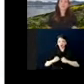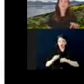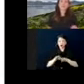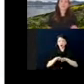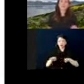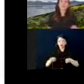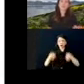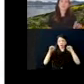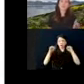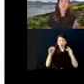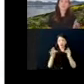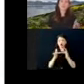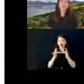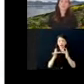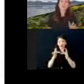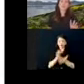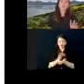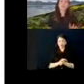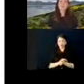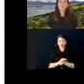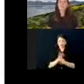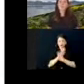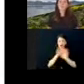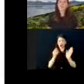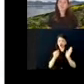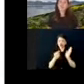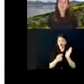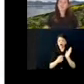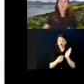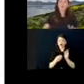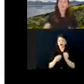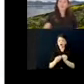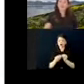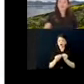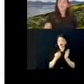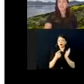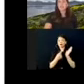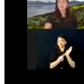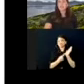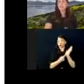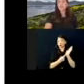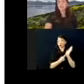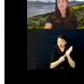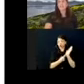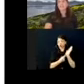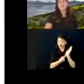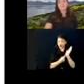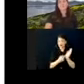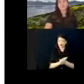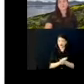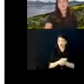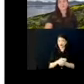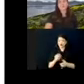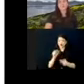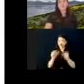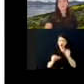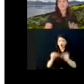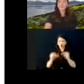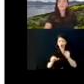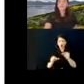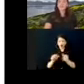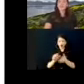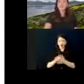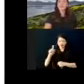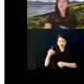population. You should think of them as savvy online users who are low-hanging fruit for DFS inclusion. We've